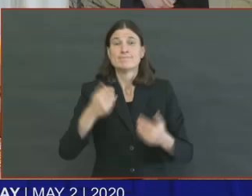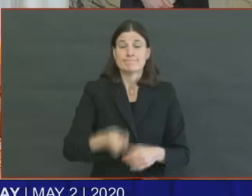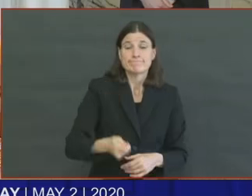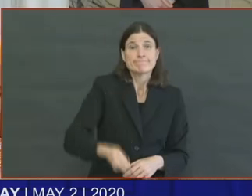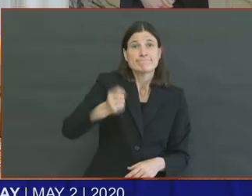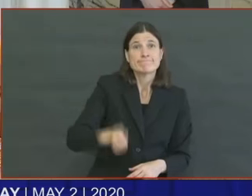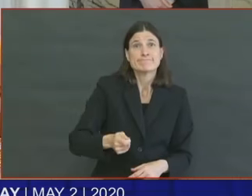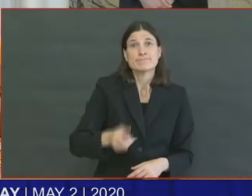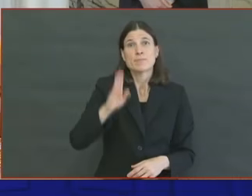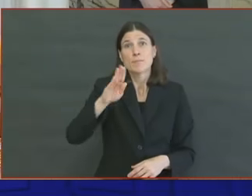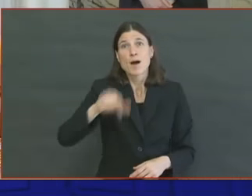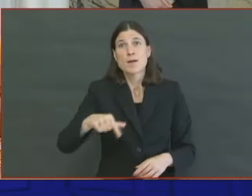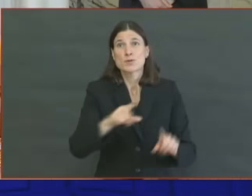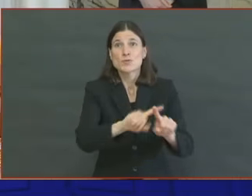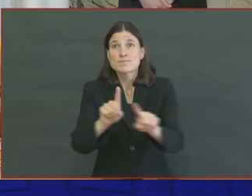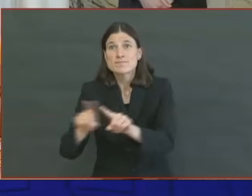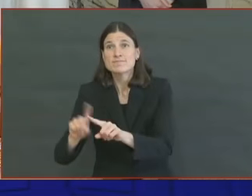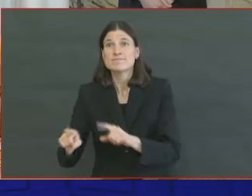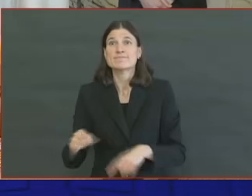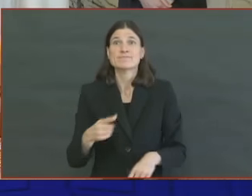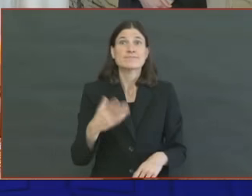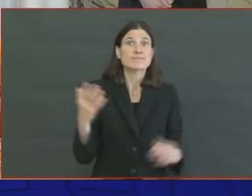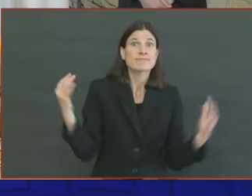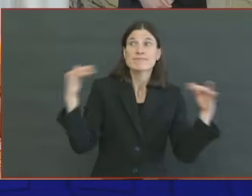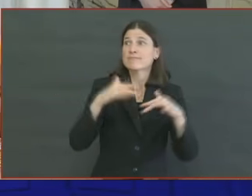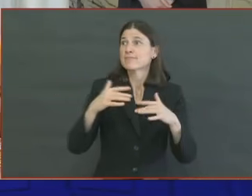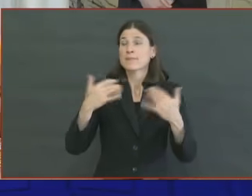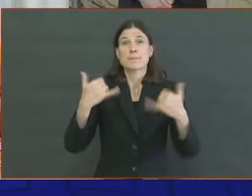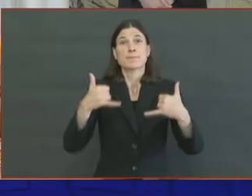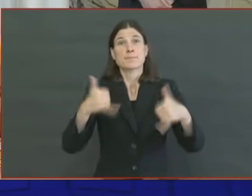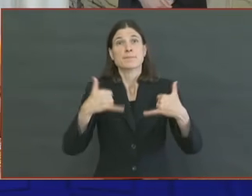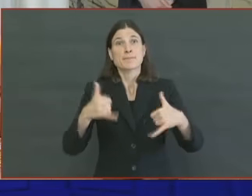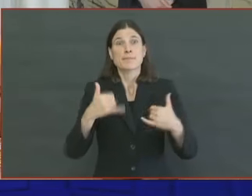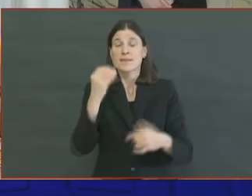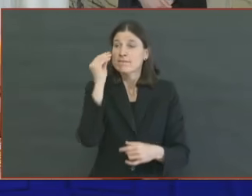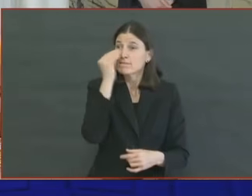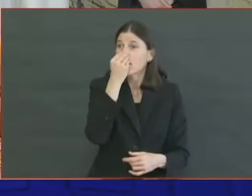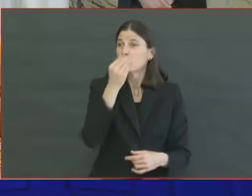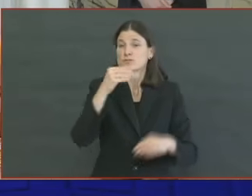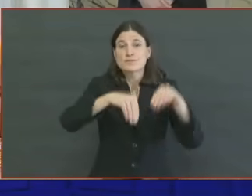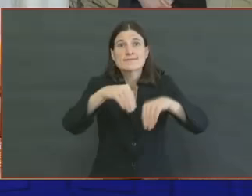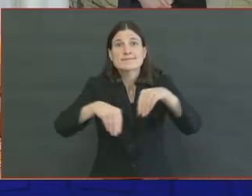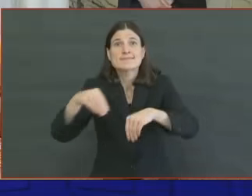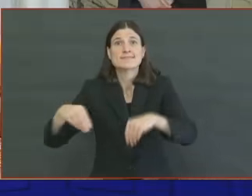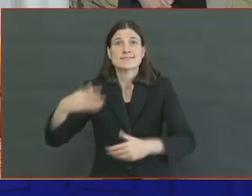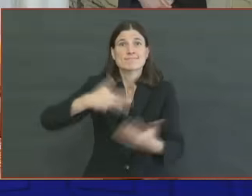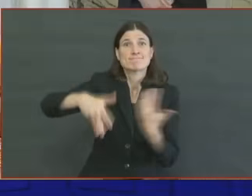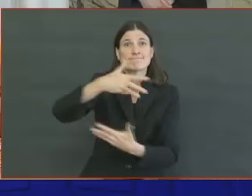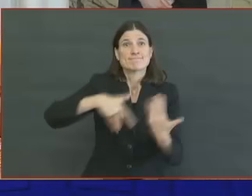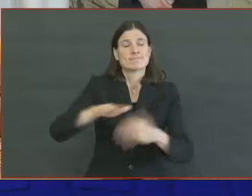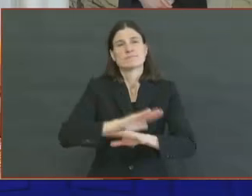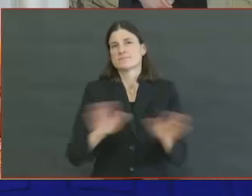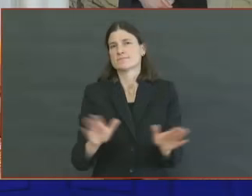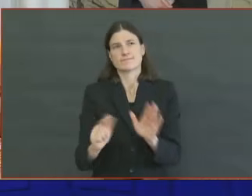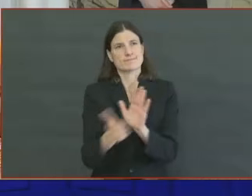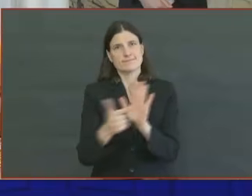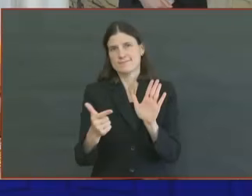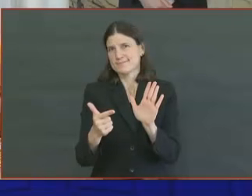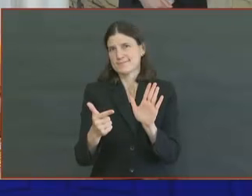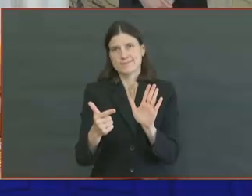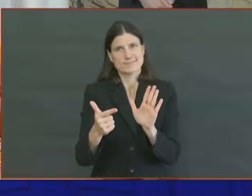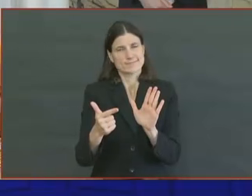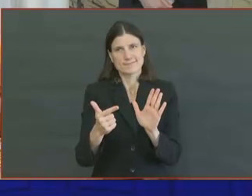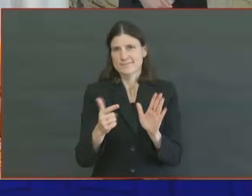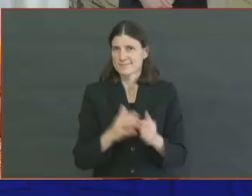center. Just continue to obey the law, which is a stay-at-home order. If you do that and